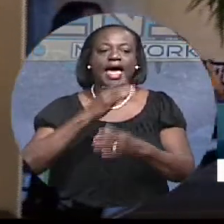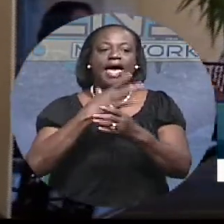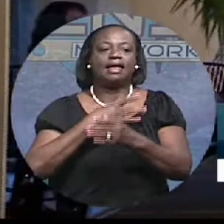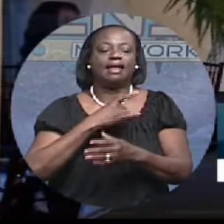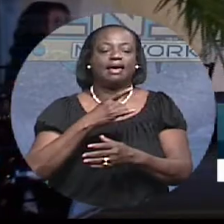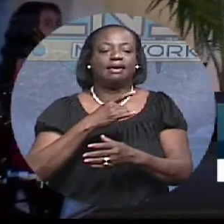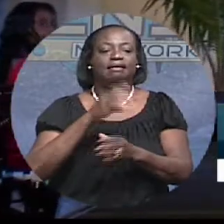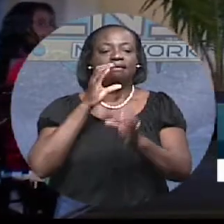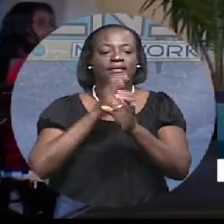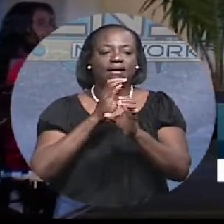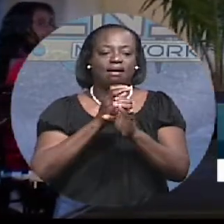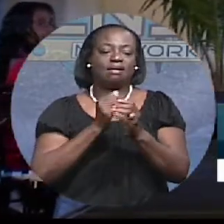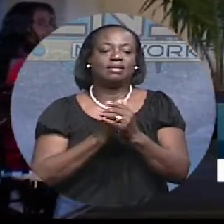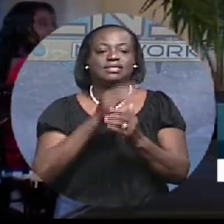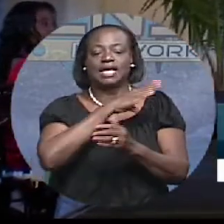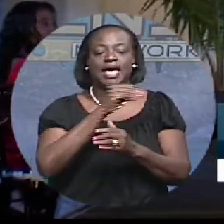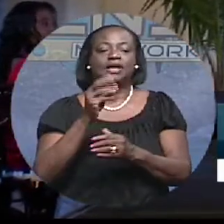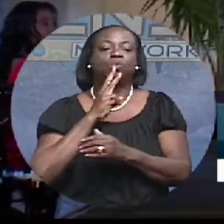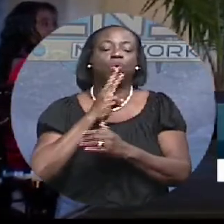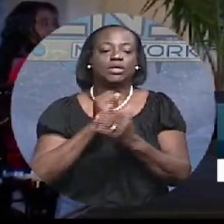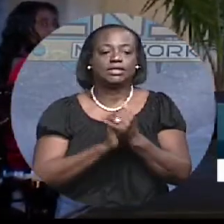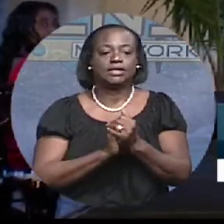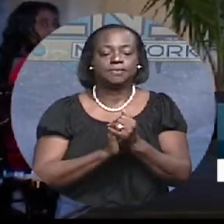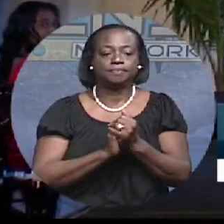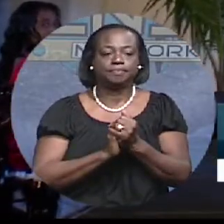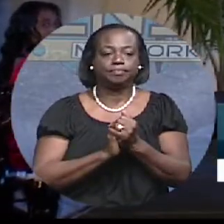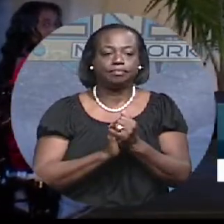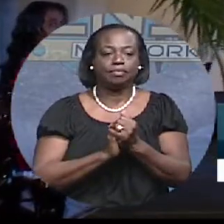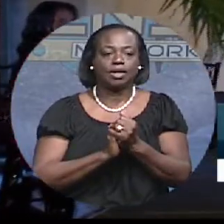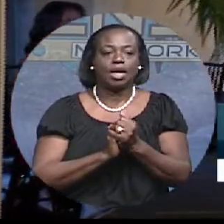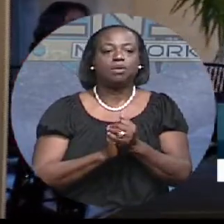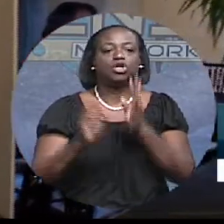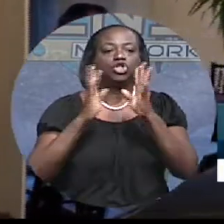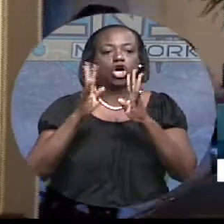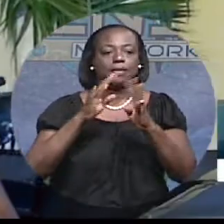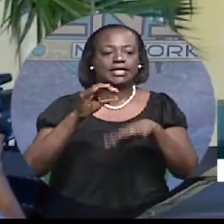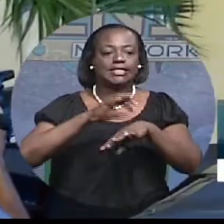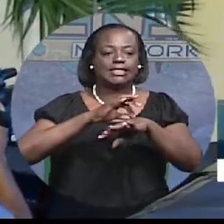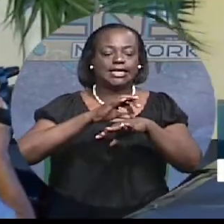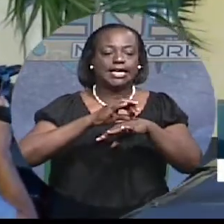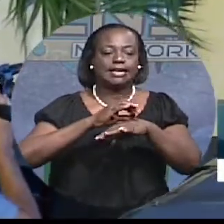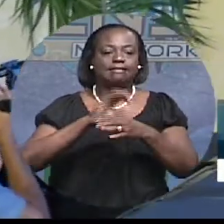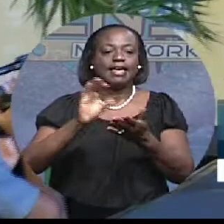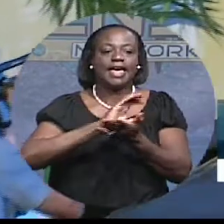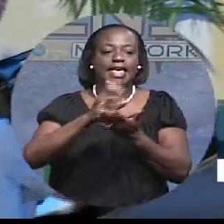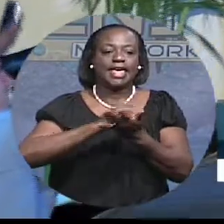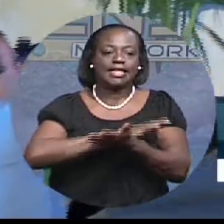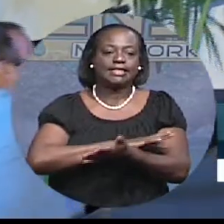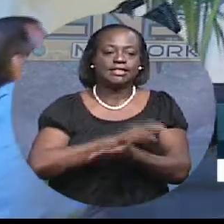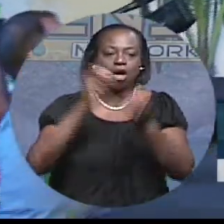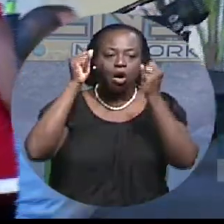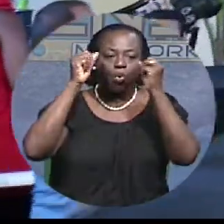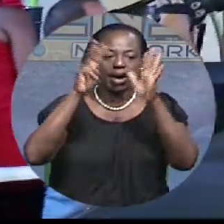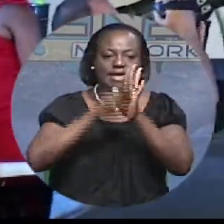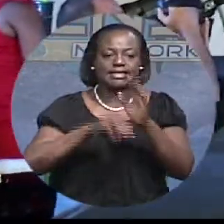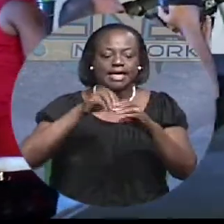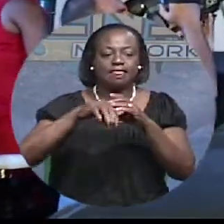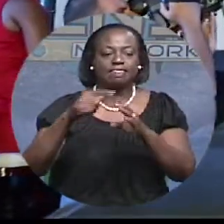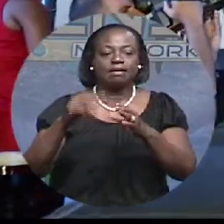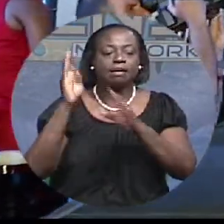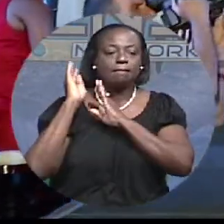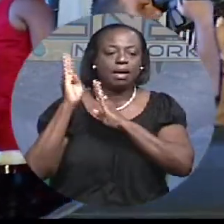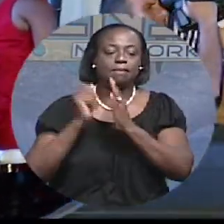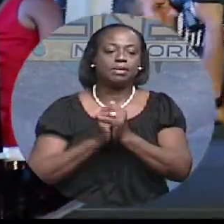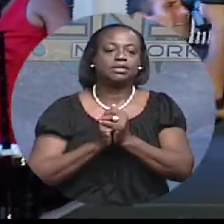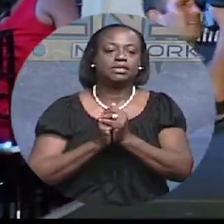I like the water. That's me. My platform is skin cancer awareness in the Bahamas. I don't think we focus enough on protecting ourselves from